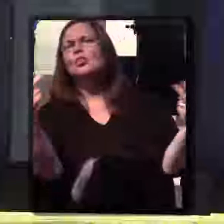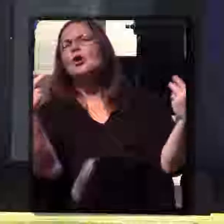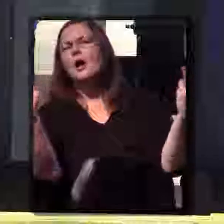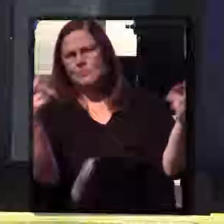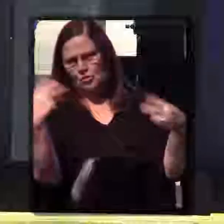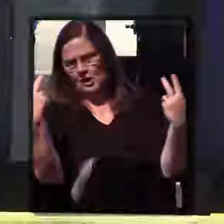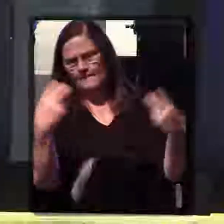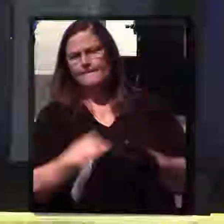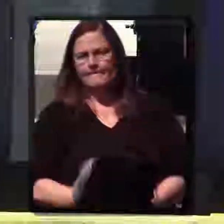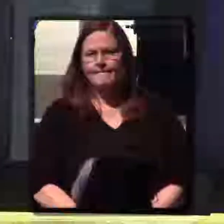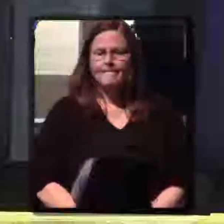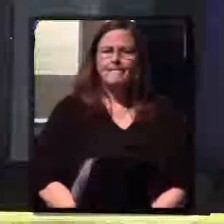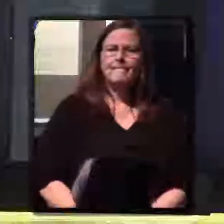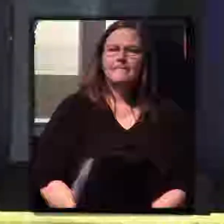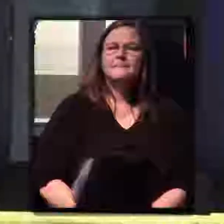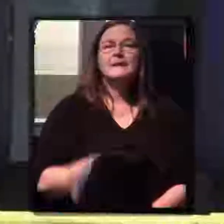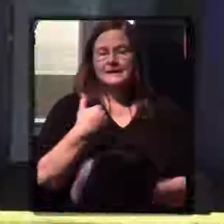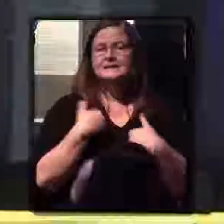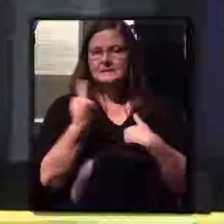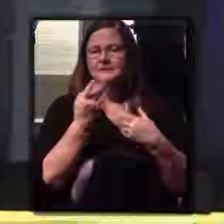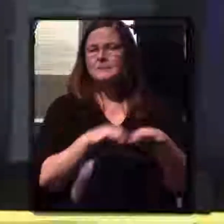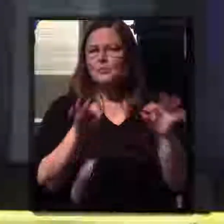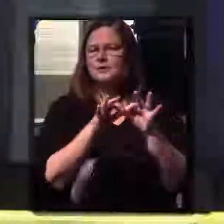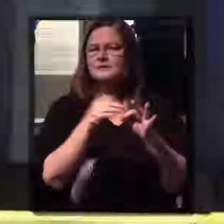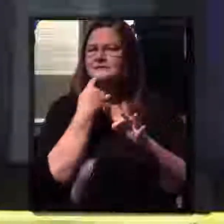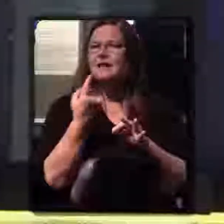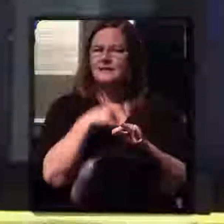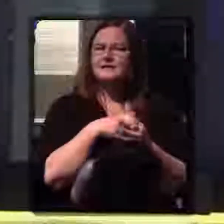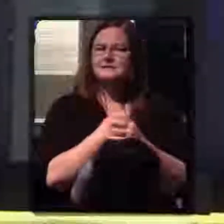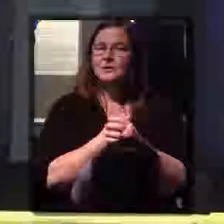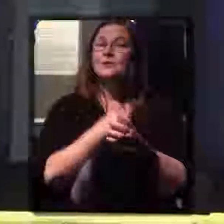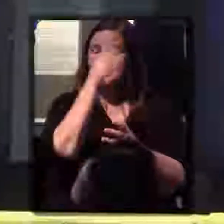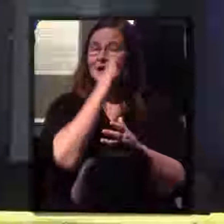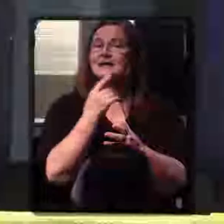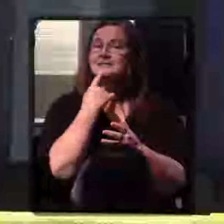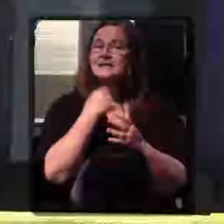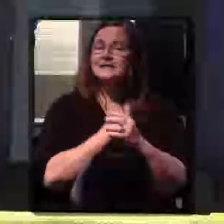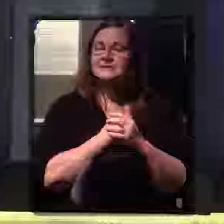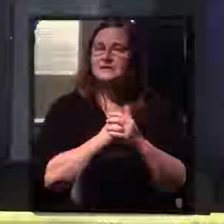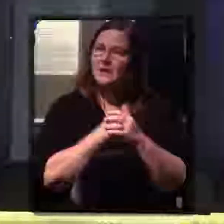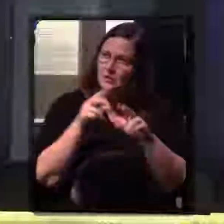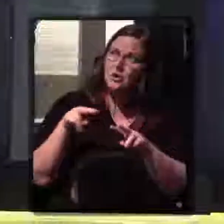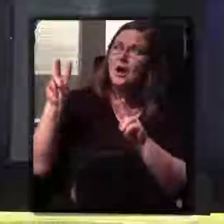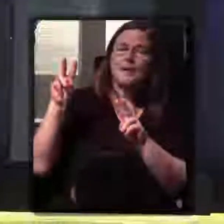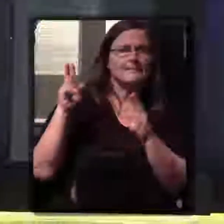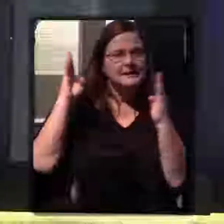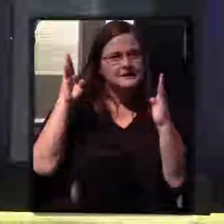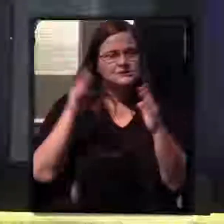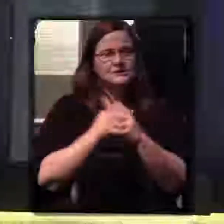well on the exam. And he had something important he wanted to tell us. And so God says through the